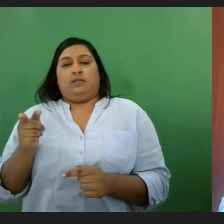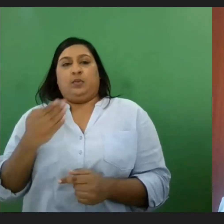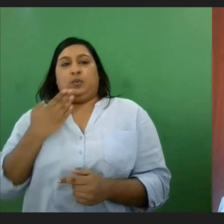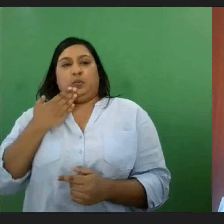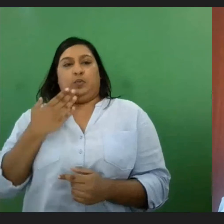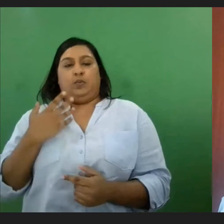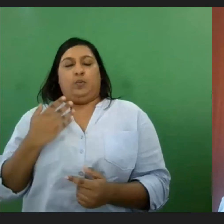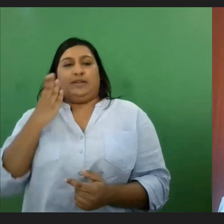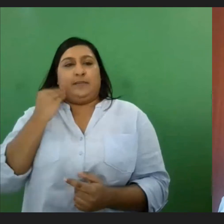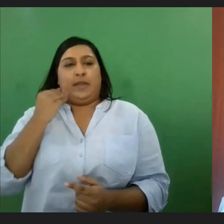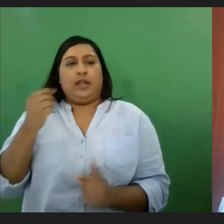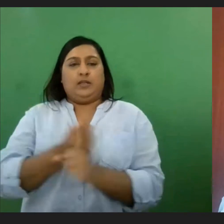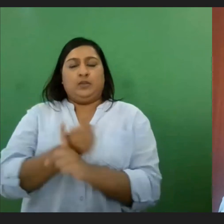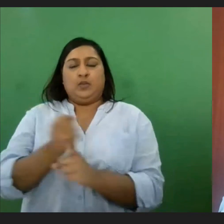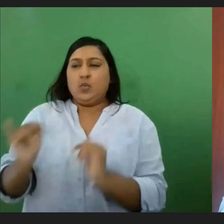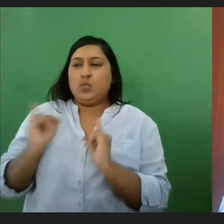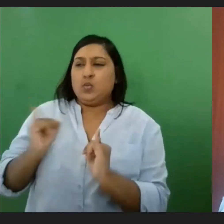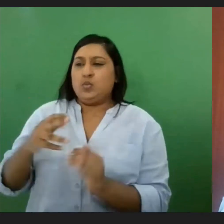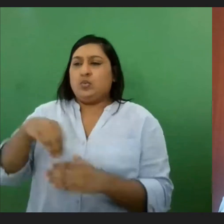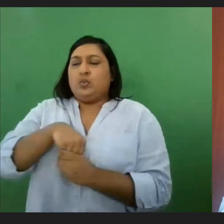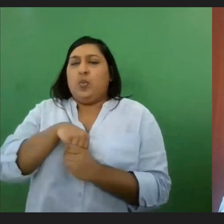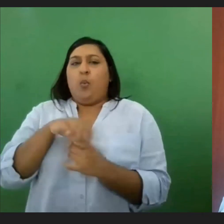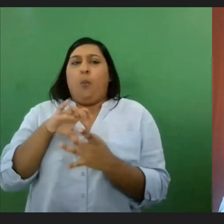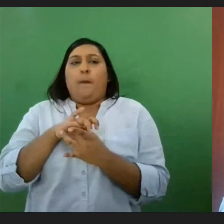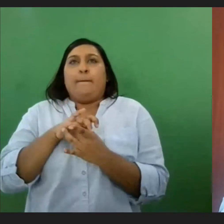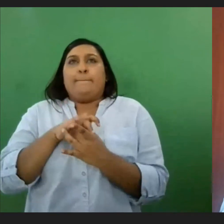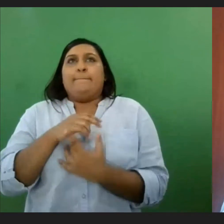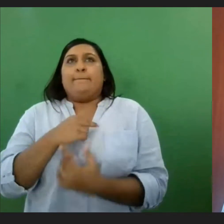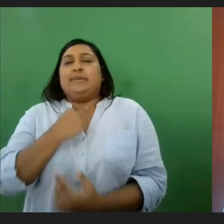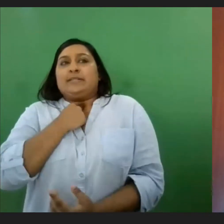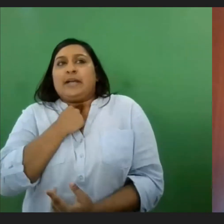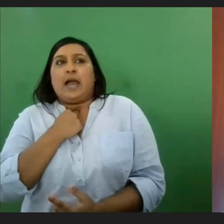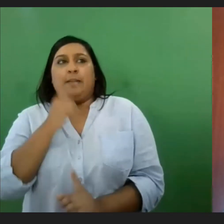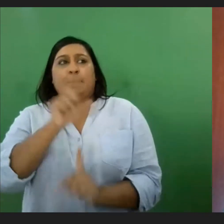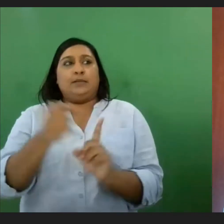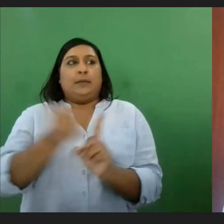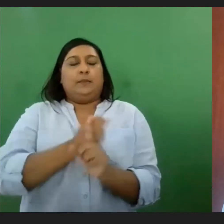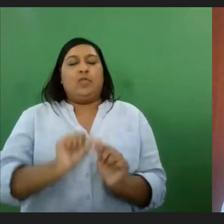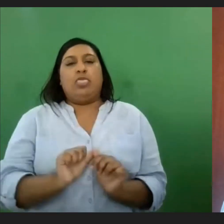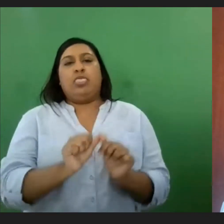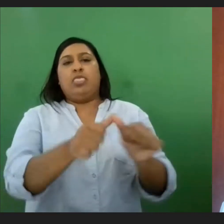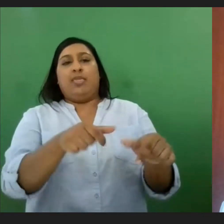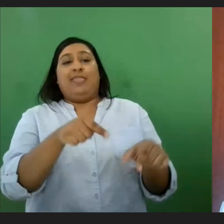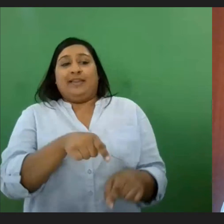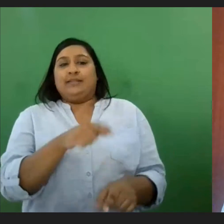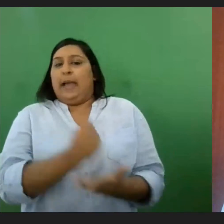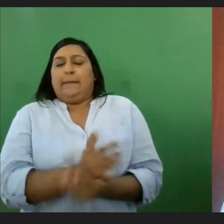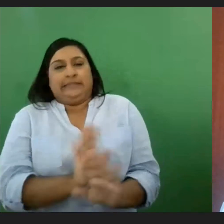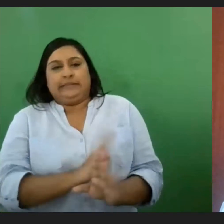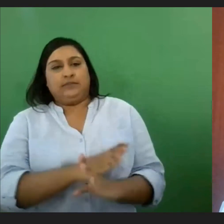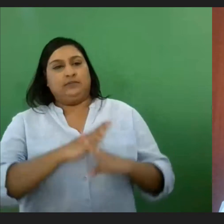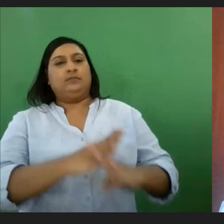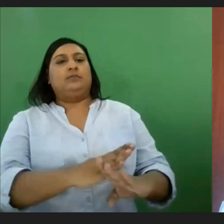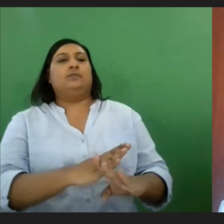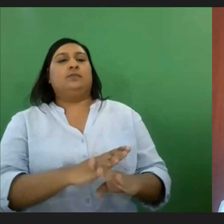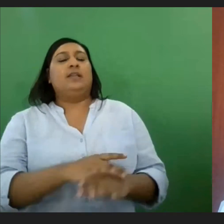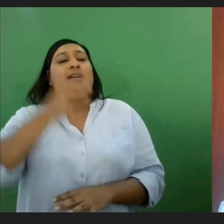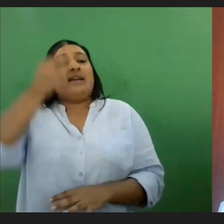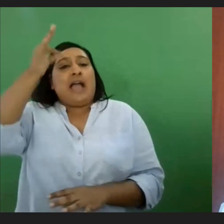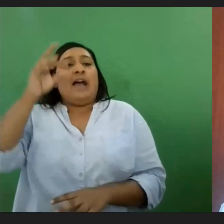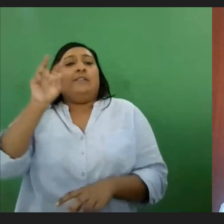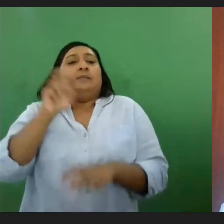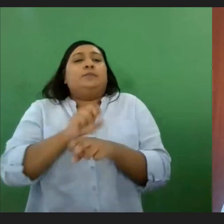during situations of disaster. Government must ensure access to